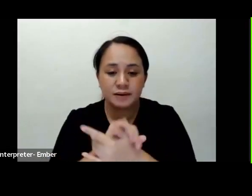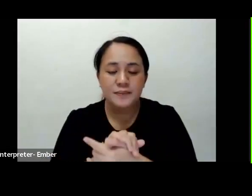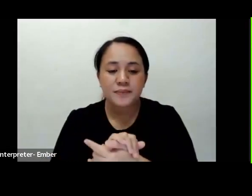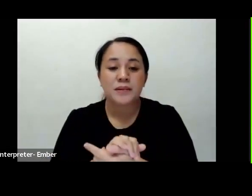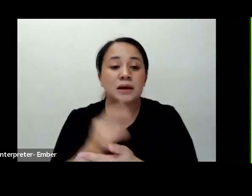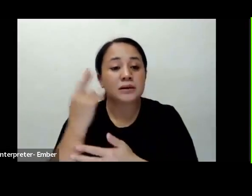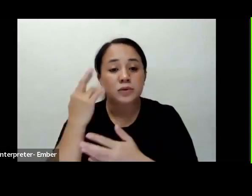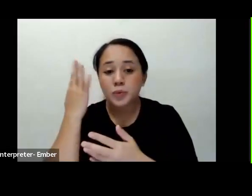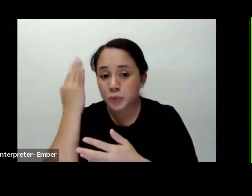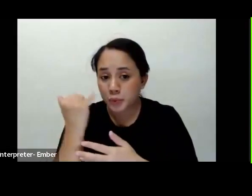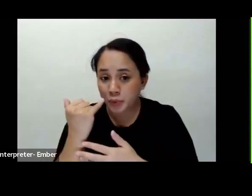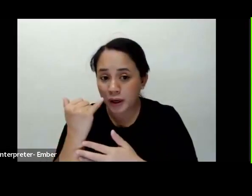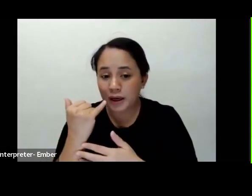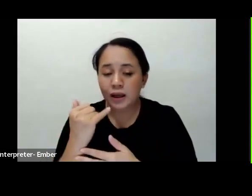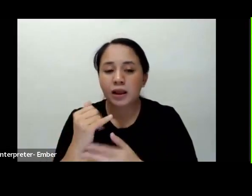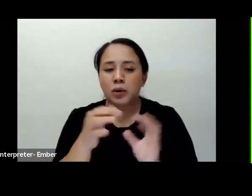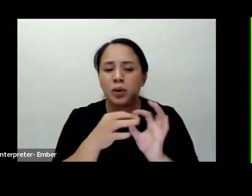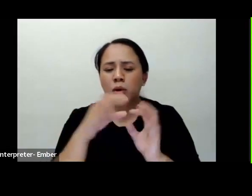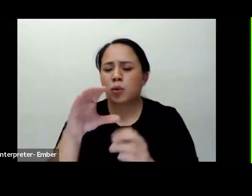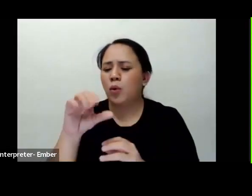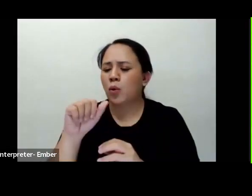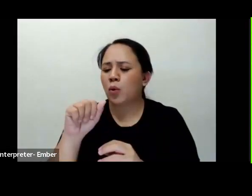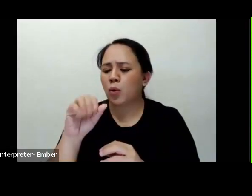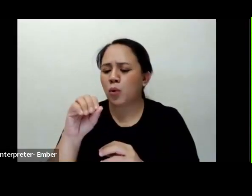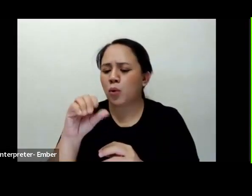why I call them collateral is because